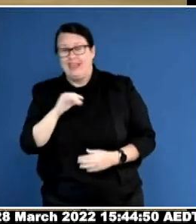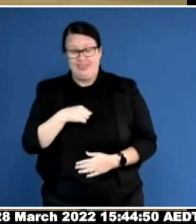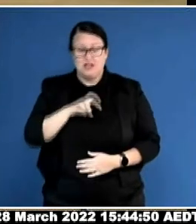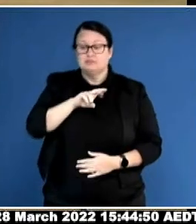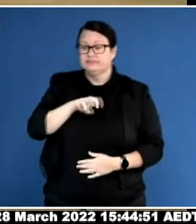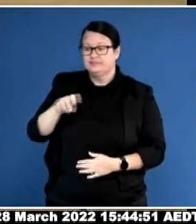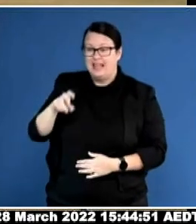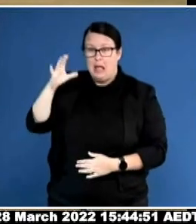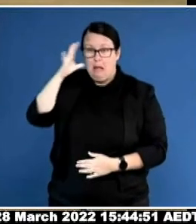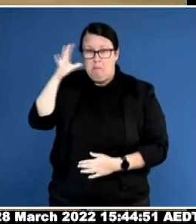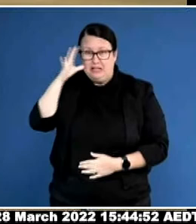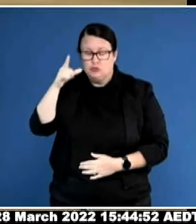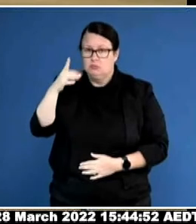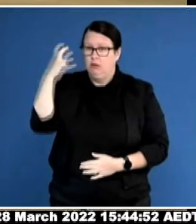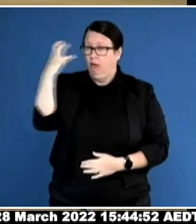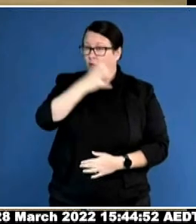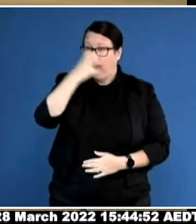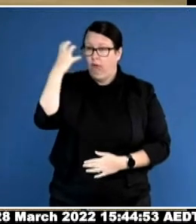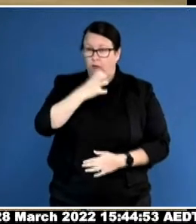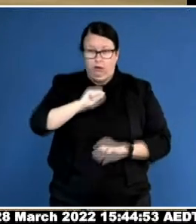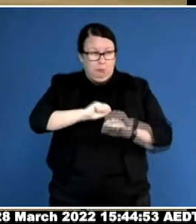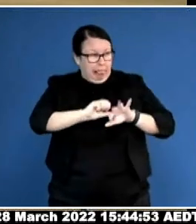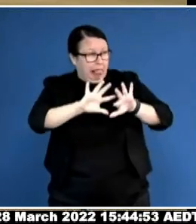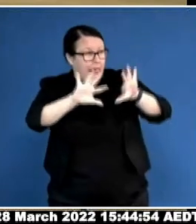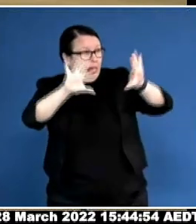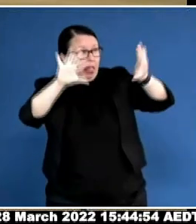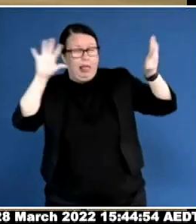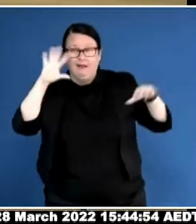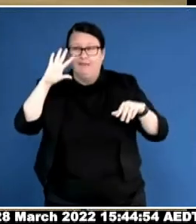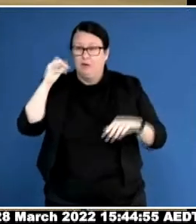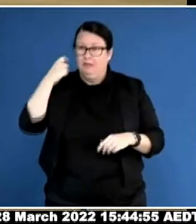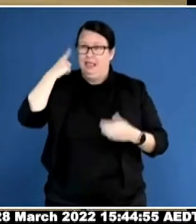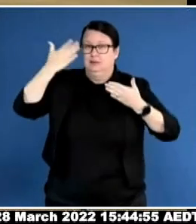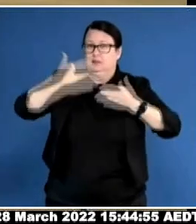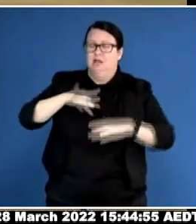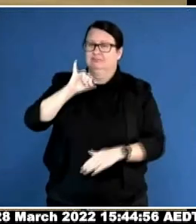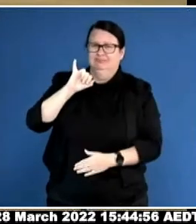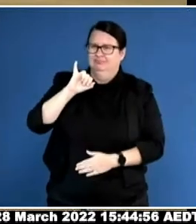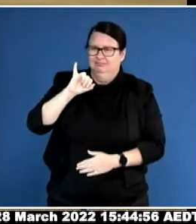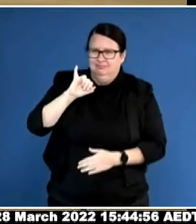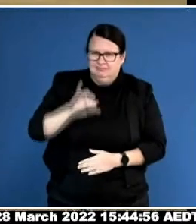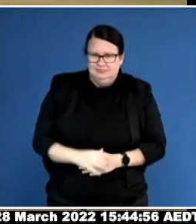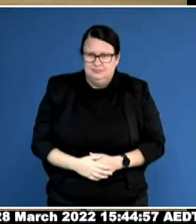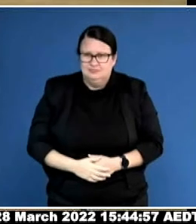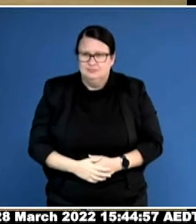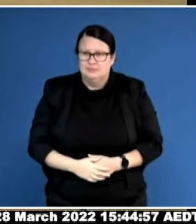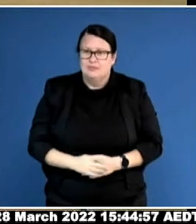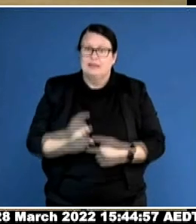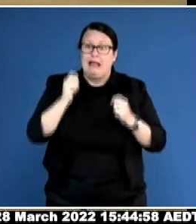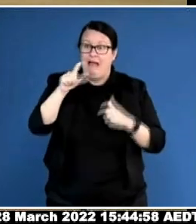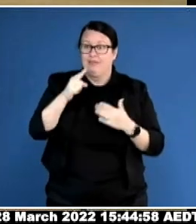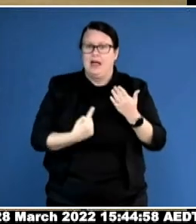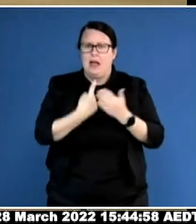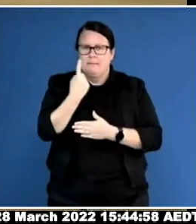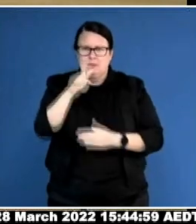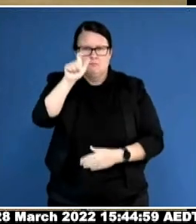the bedroom after the violent attack that Person Five had made on me the night before. After that incident, Person Five